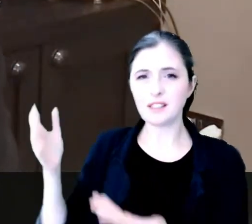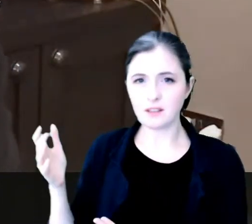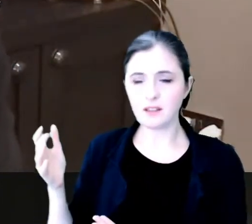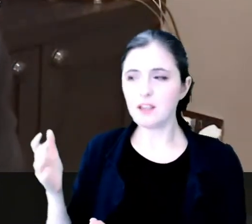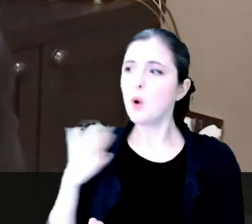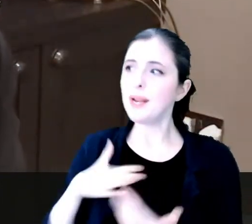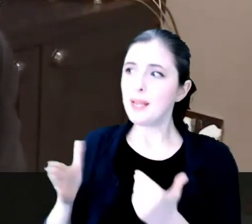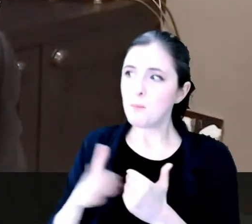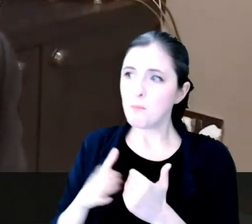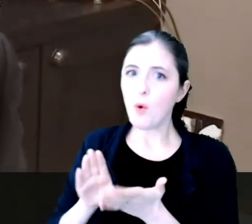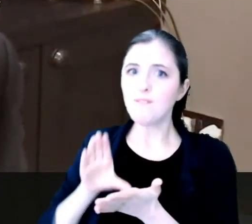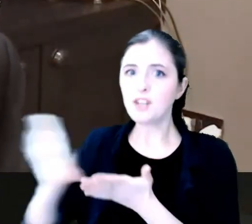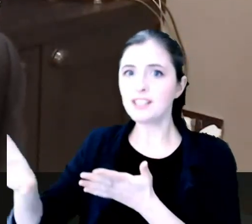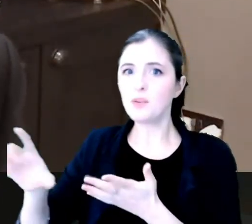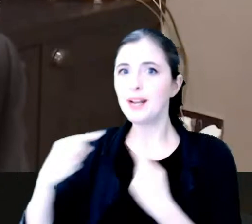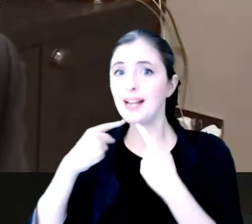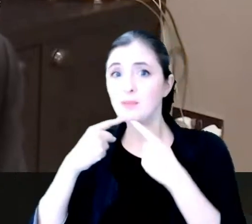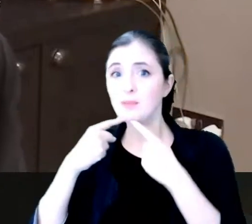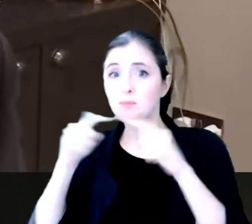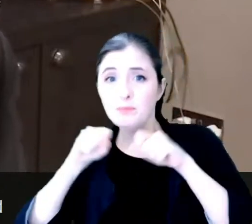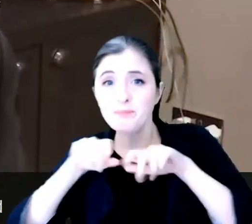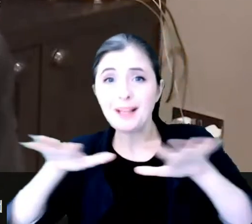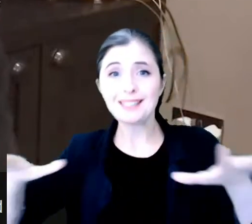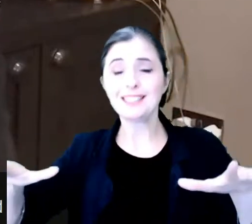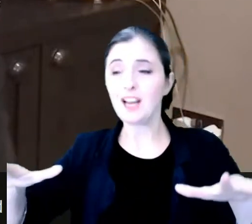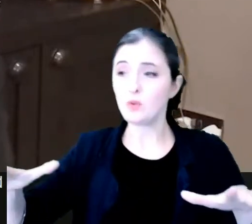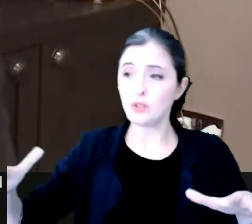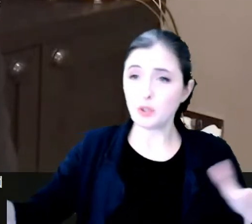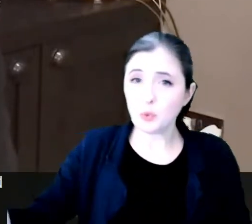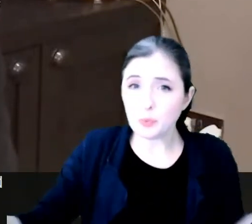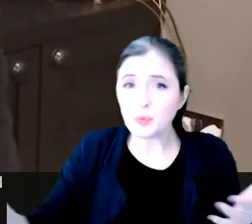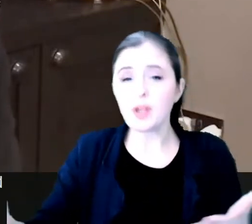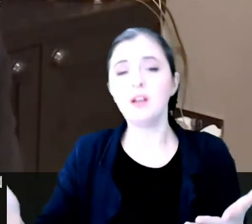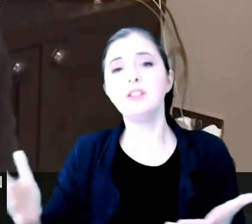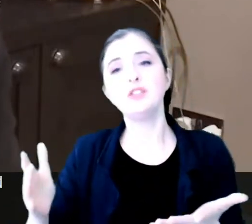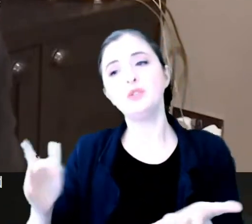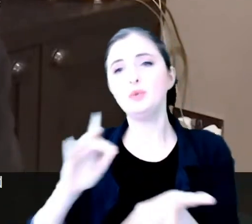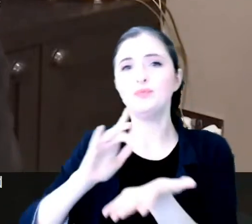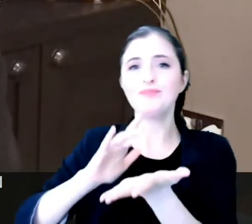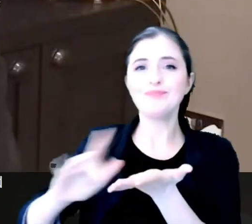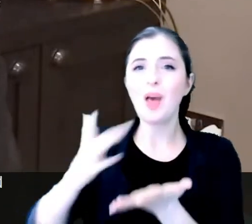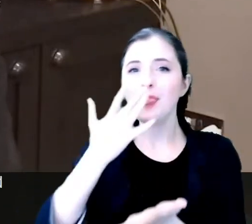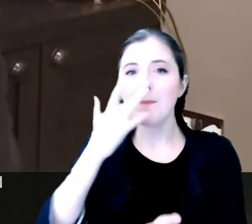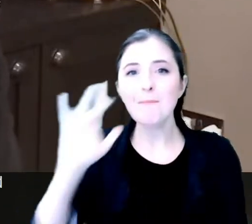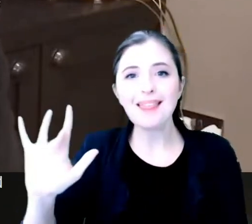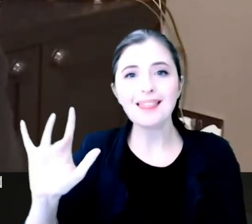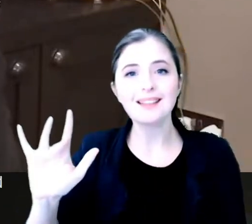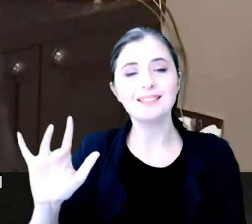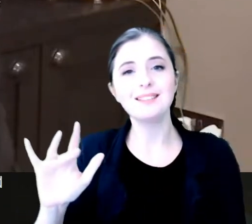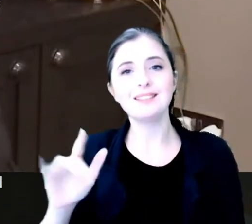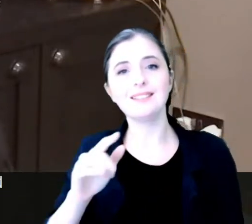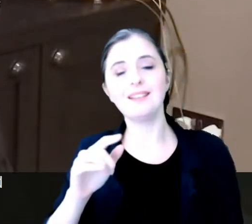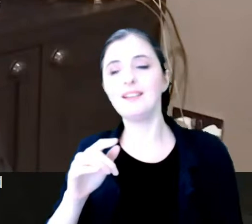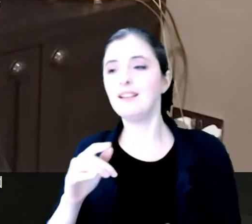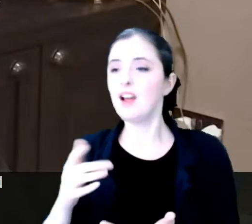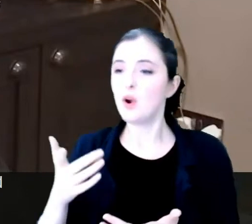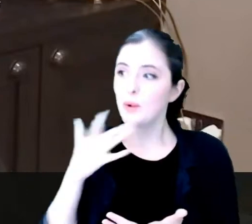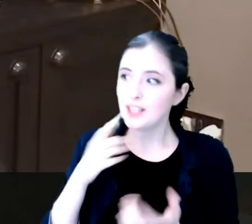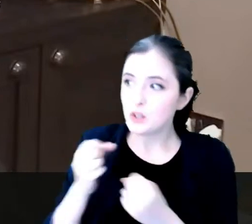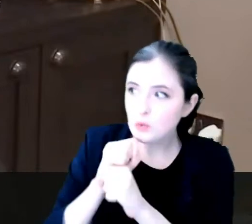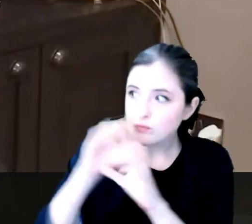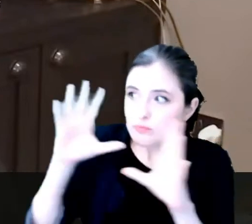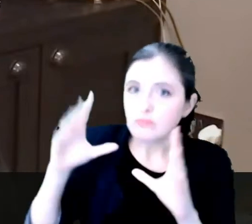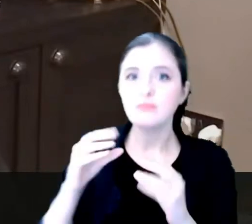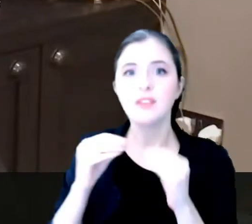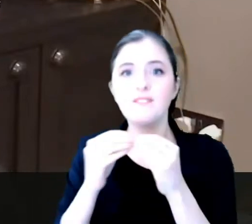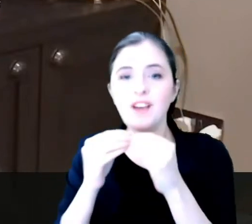of the so the myths and the misinformation can be addressed, so people can understand the value of that. We need to get. So I am concerned about